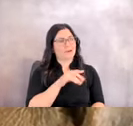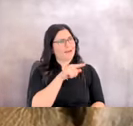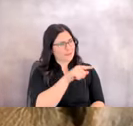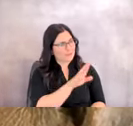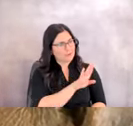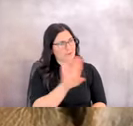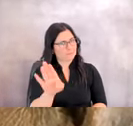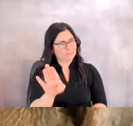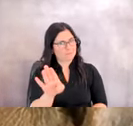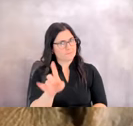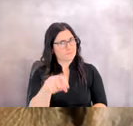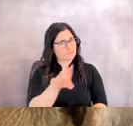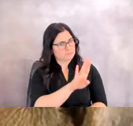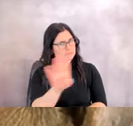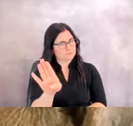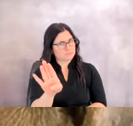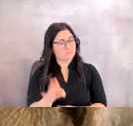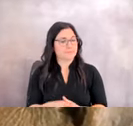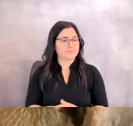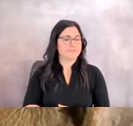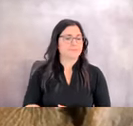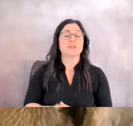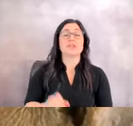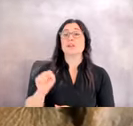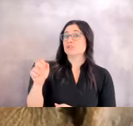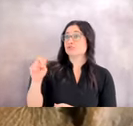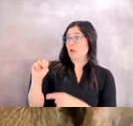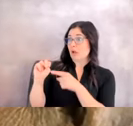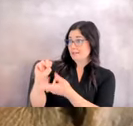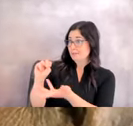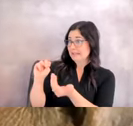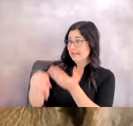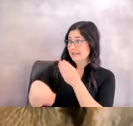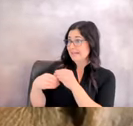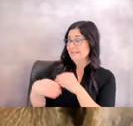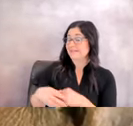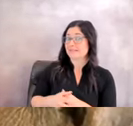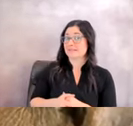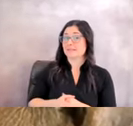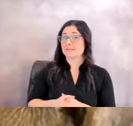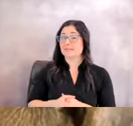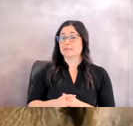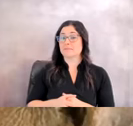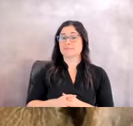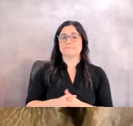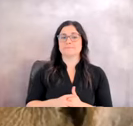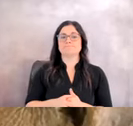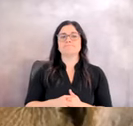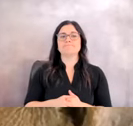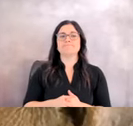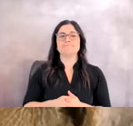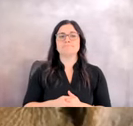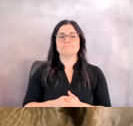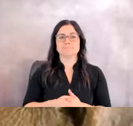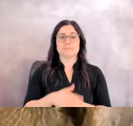to the student? So Sean, you want to chime in? Oh, to answer the bullet, my